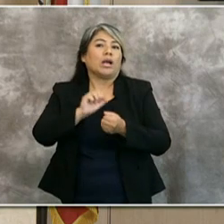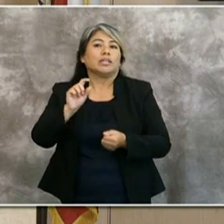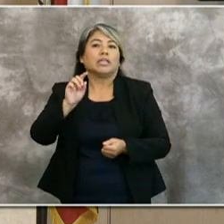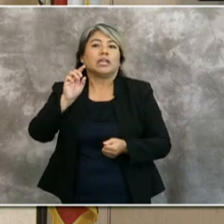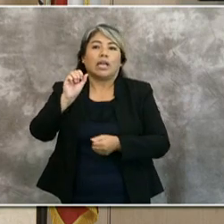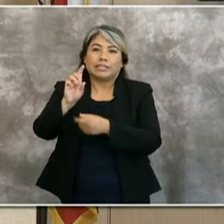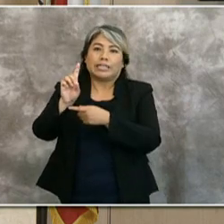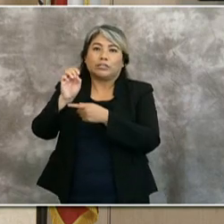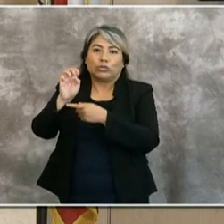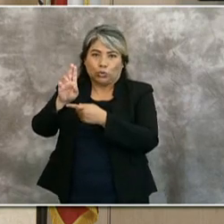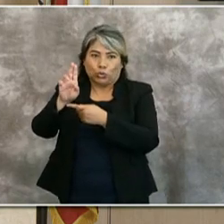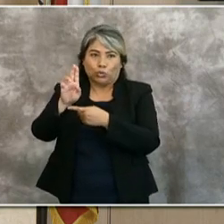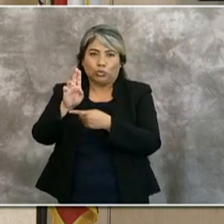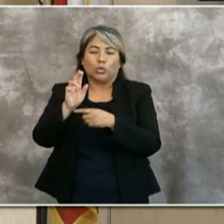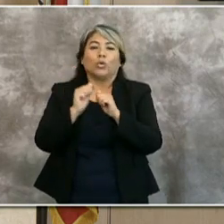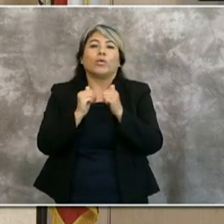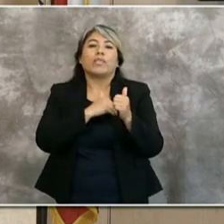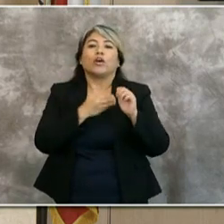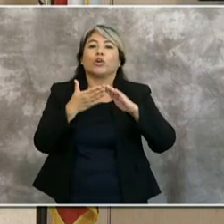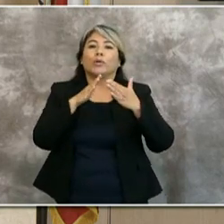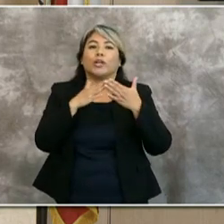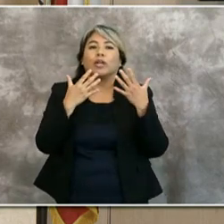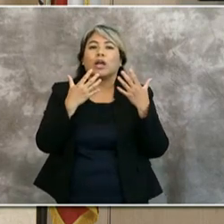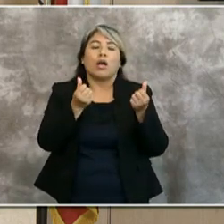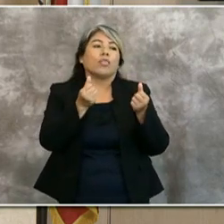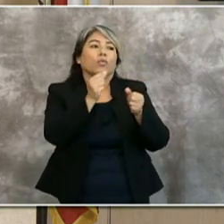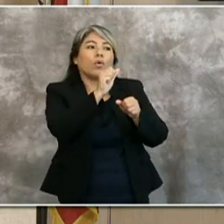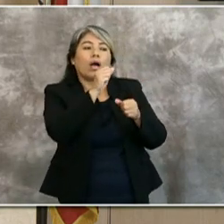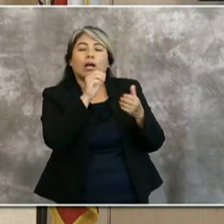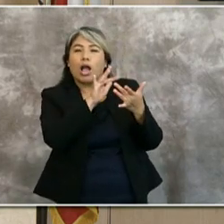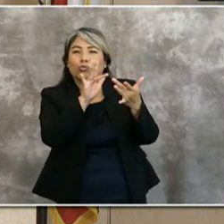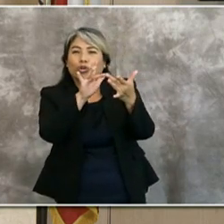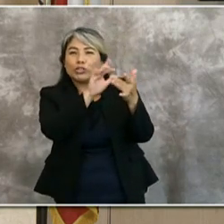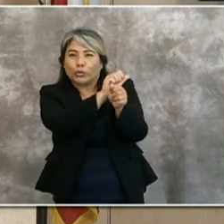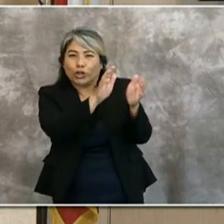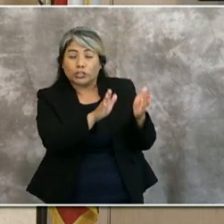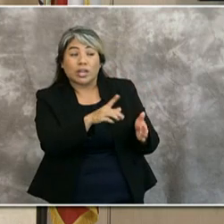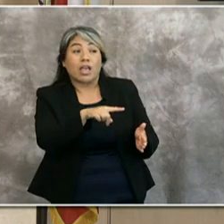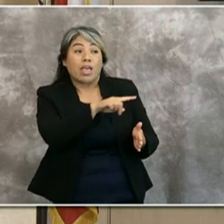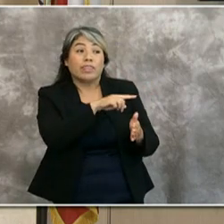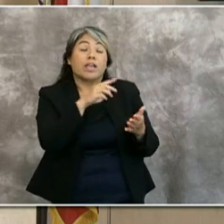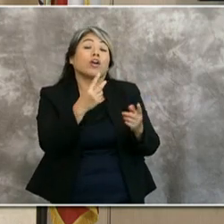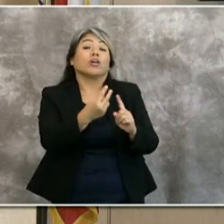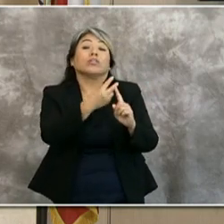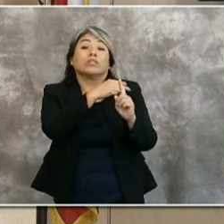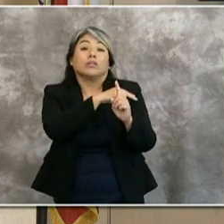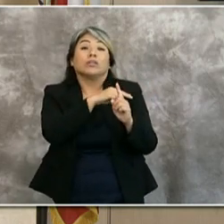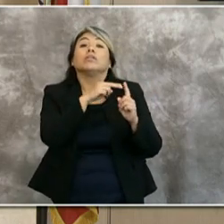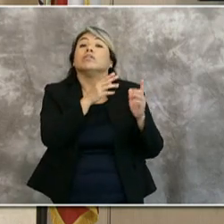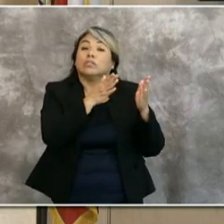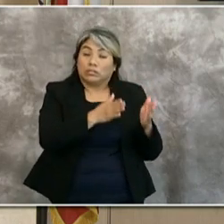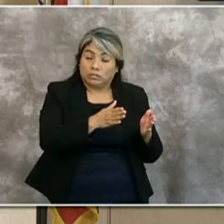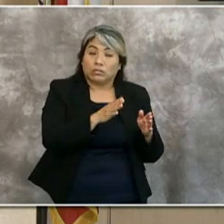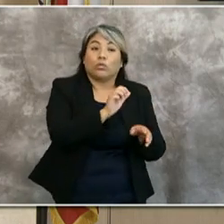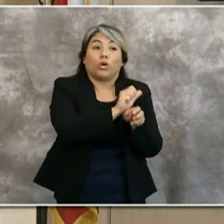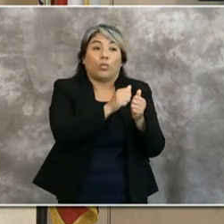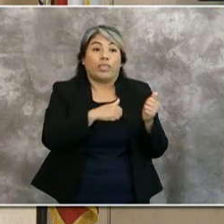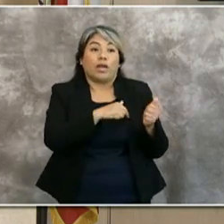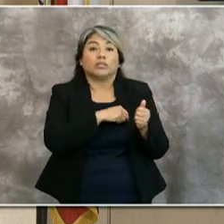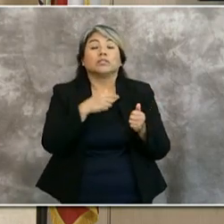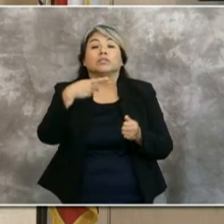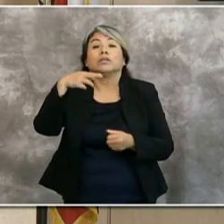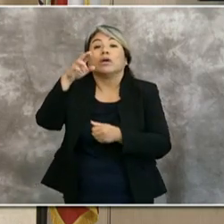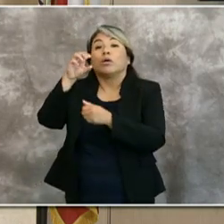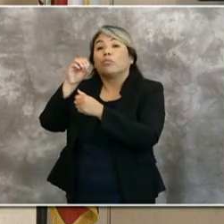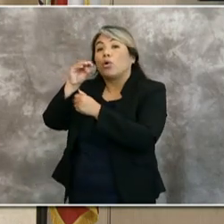State with our community health outreach workers. These are contact tracers working with us, our promotoras.